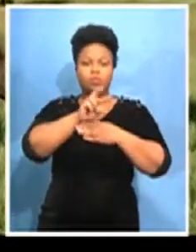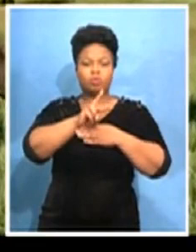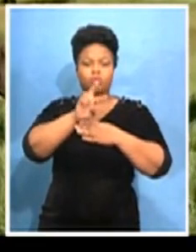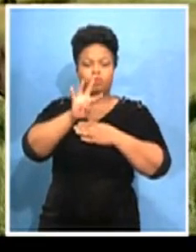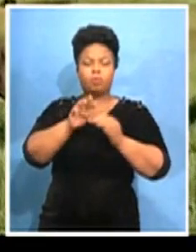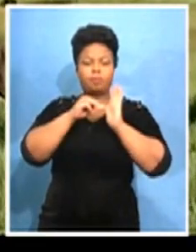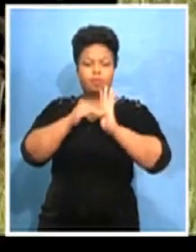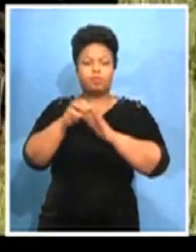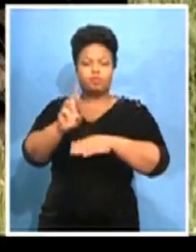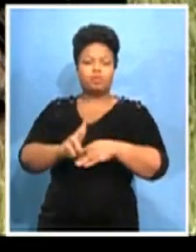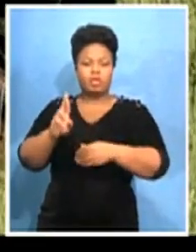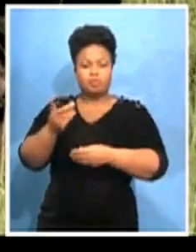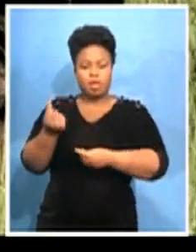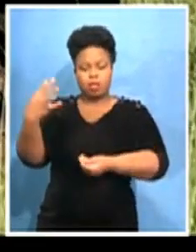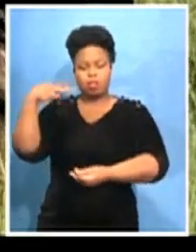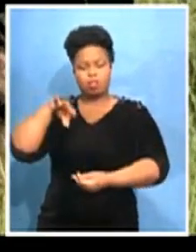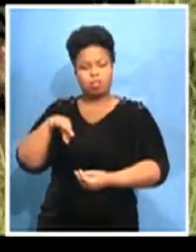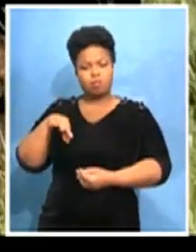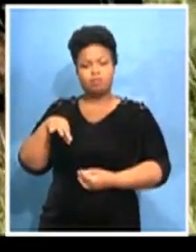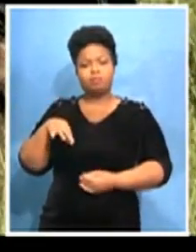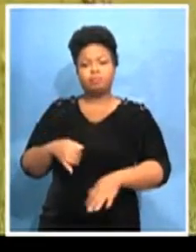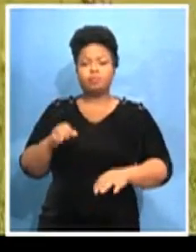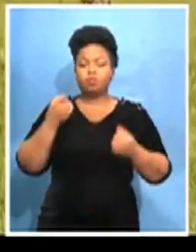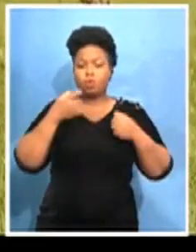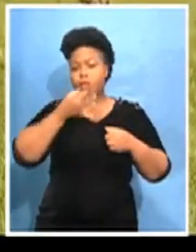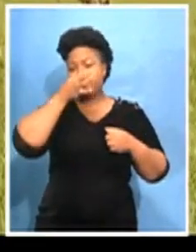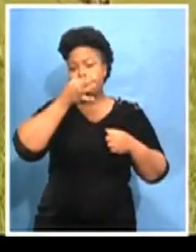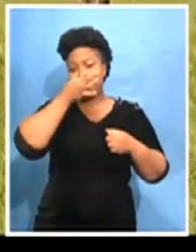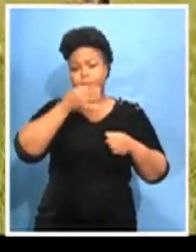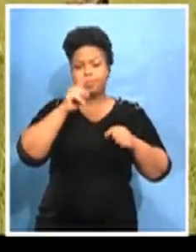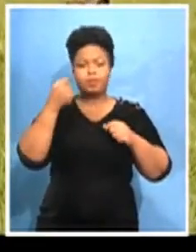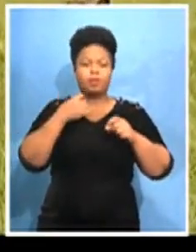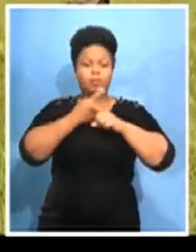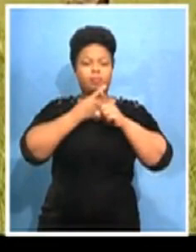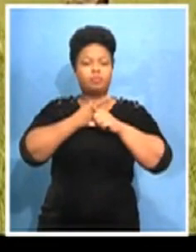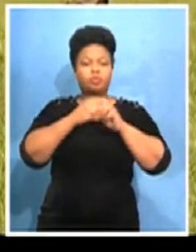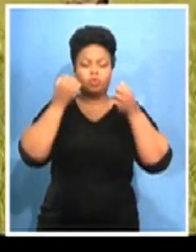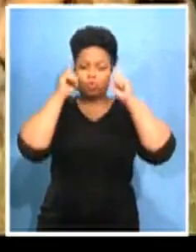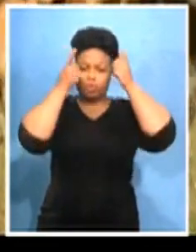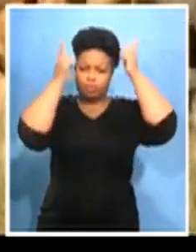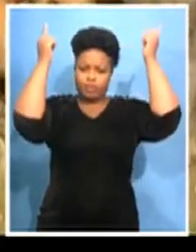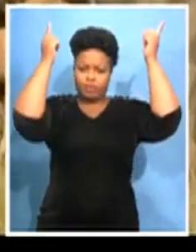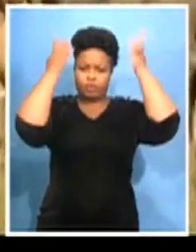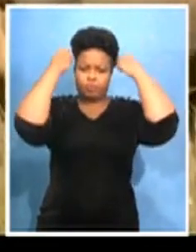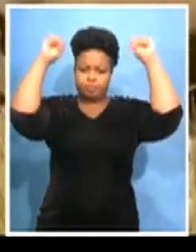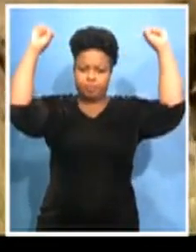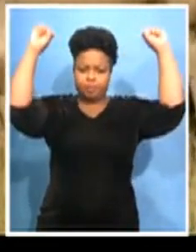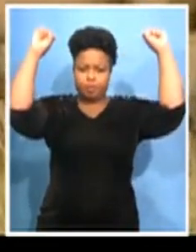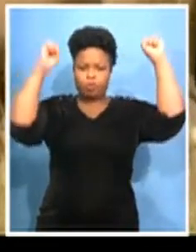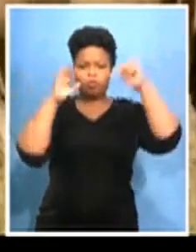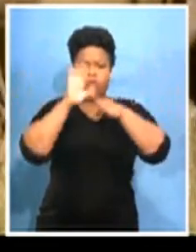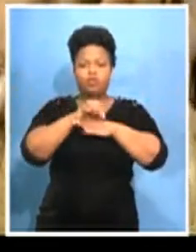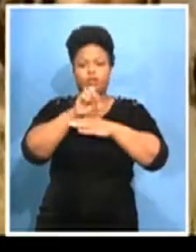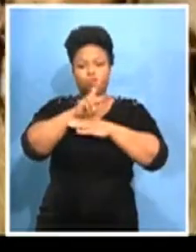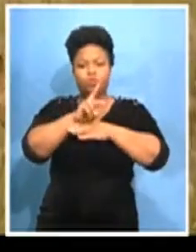buffalo was the most popular trophy species, contributing over 213 million rand. Now,